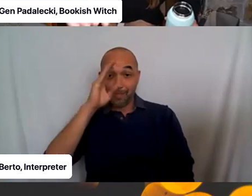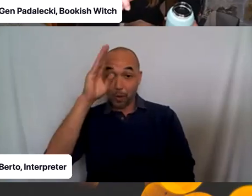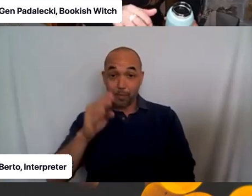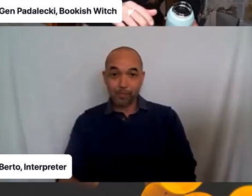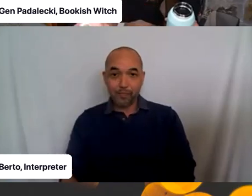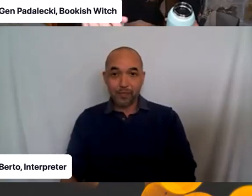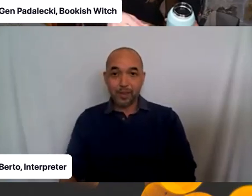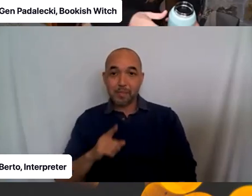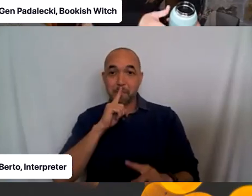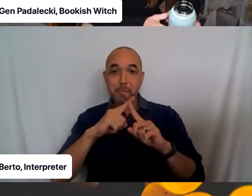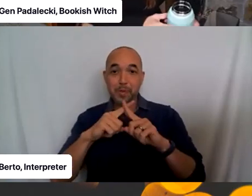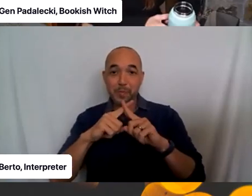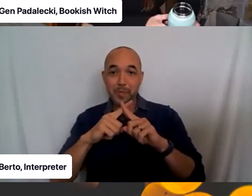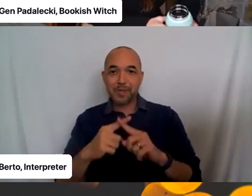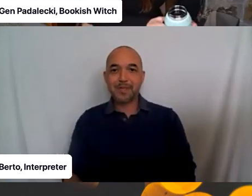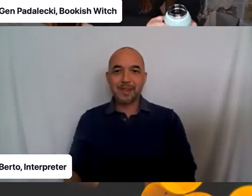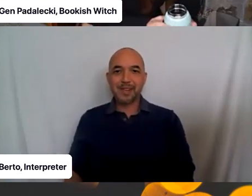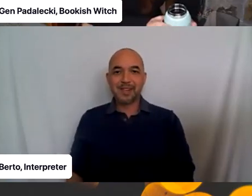think you're on mute. So sorry.